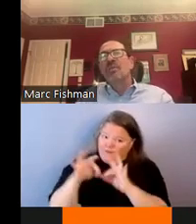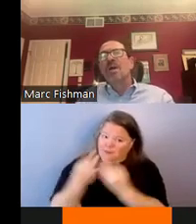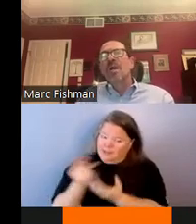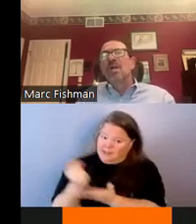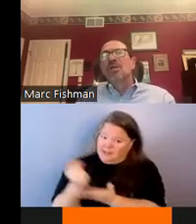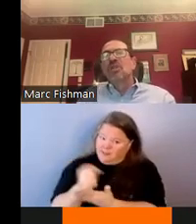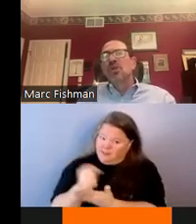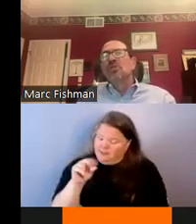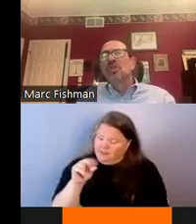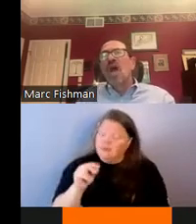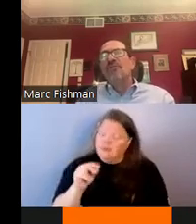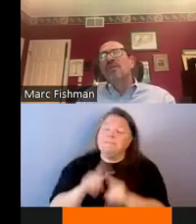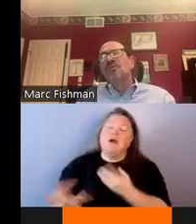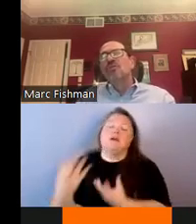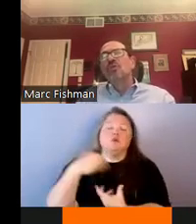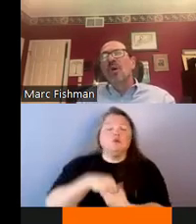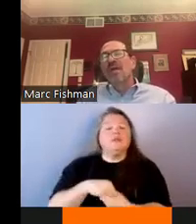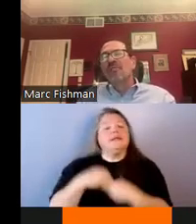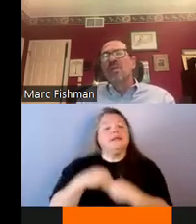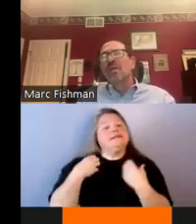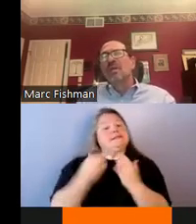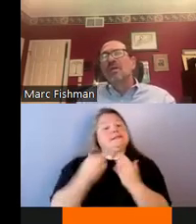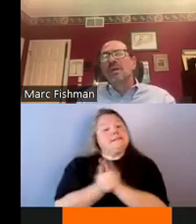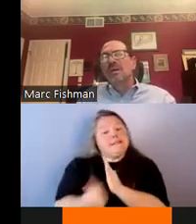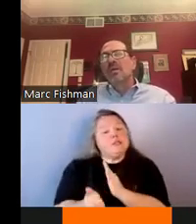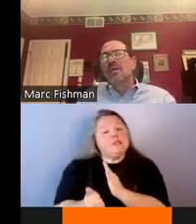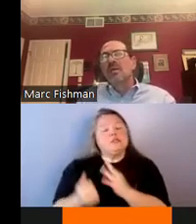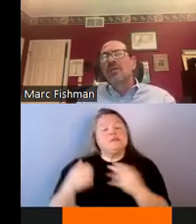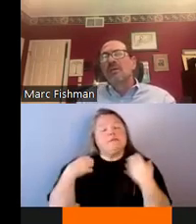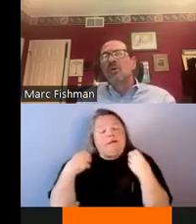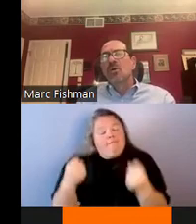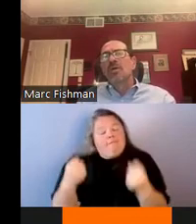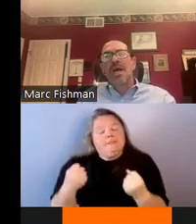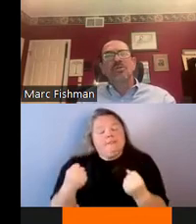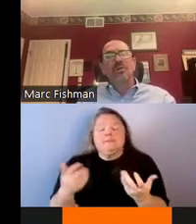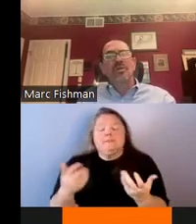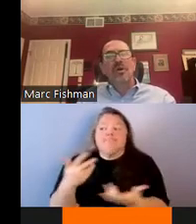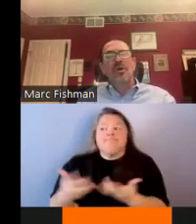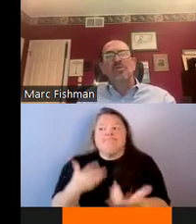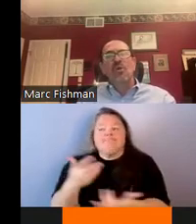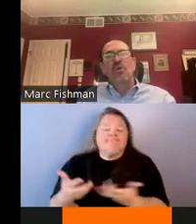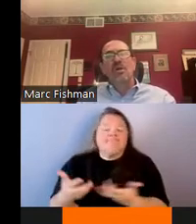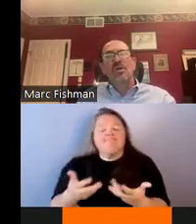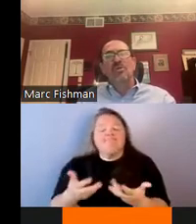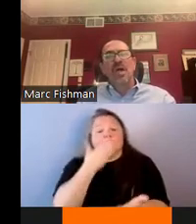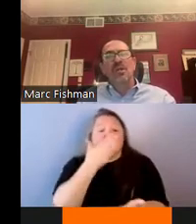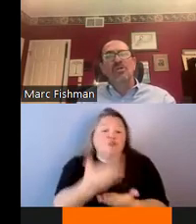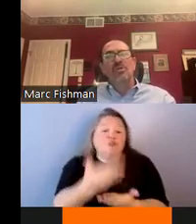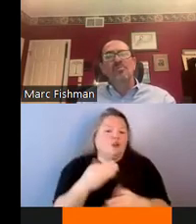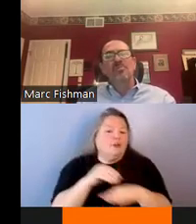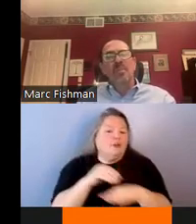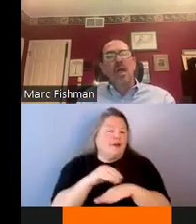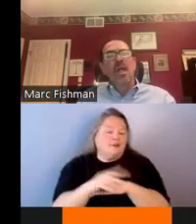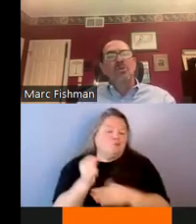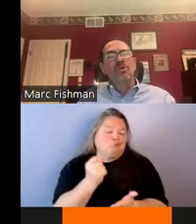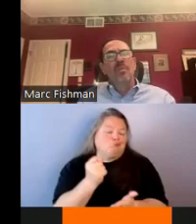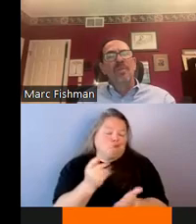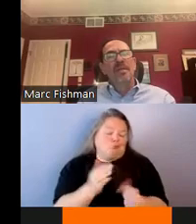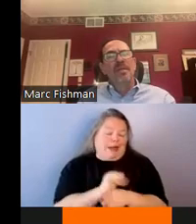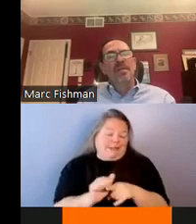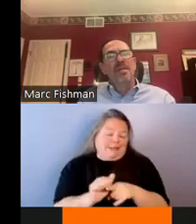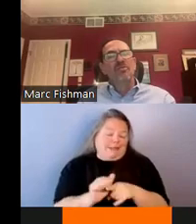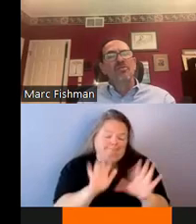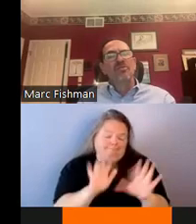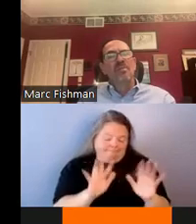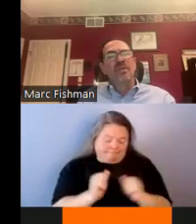adding some skills and confidence to what every good counselor and therapist already knows how to do. But I'll talk